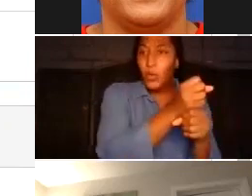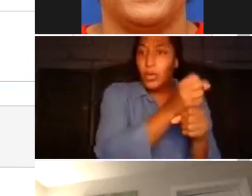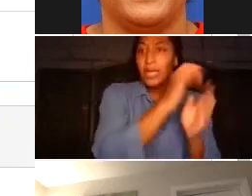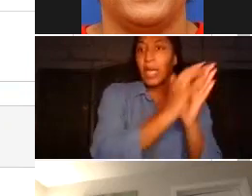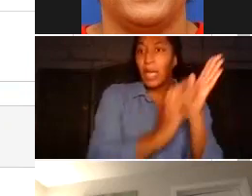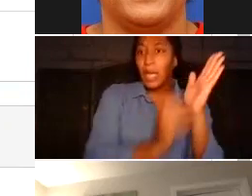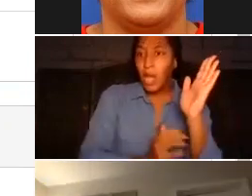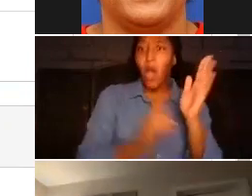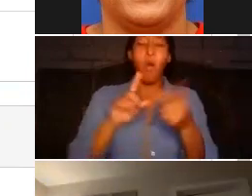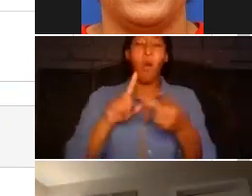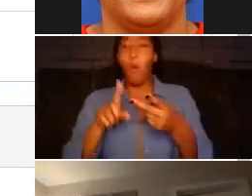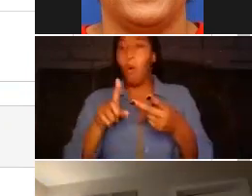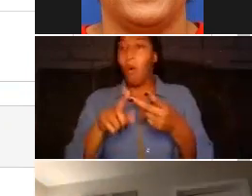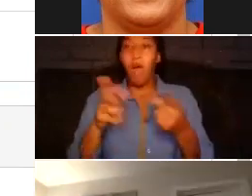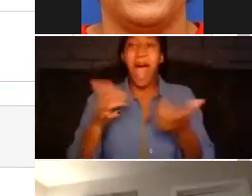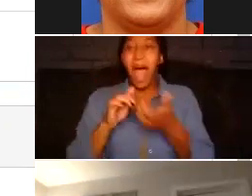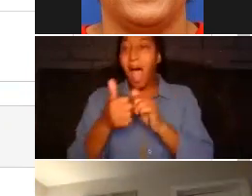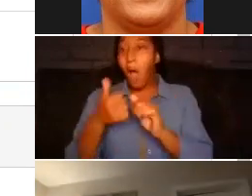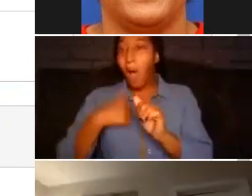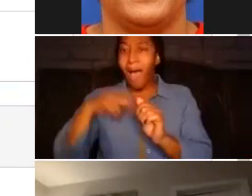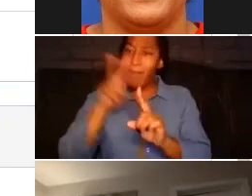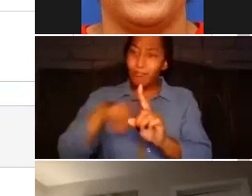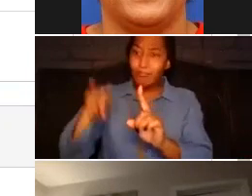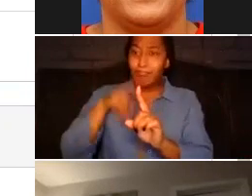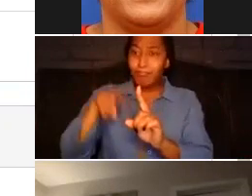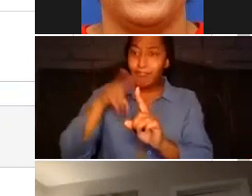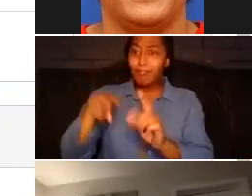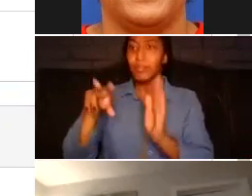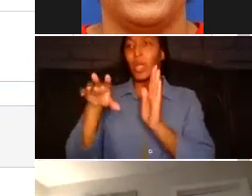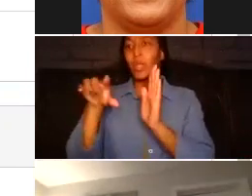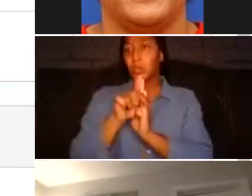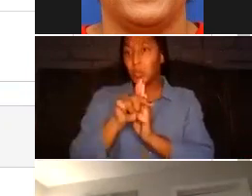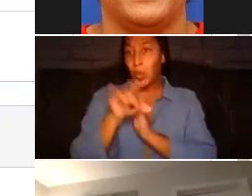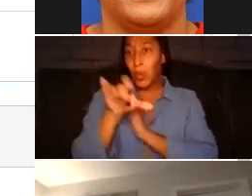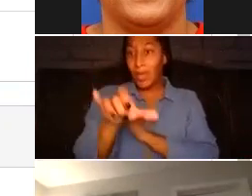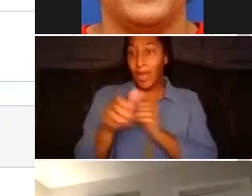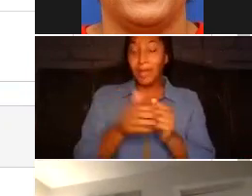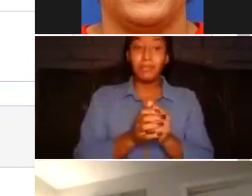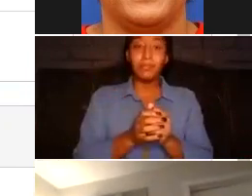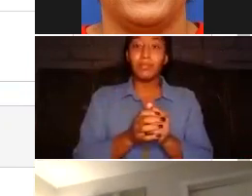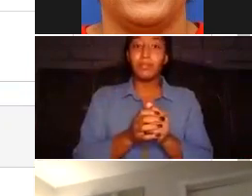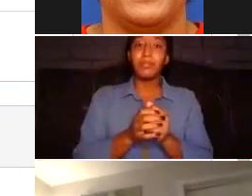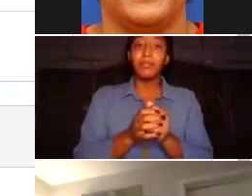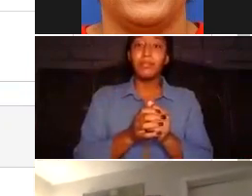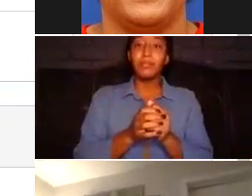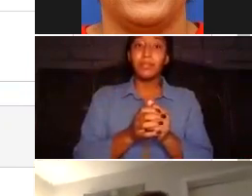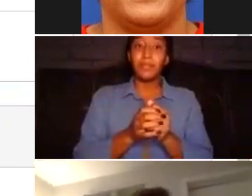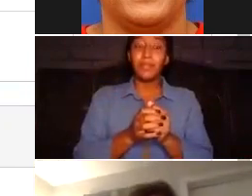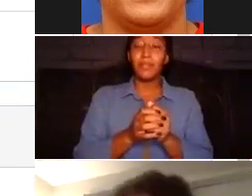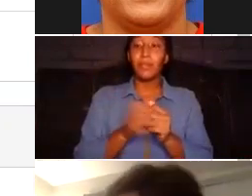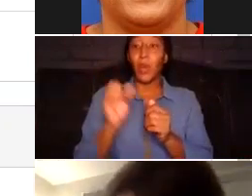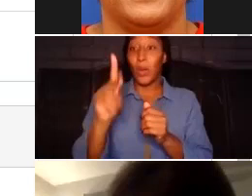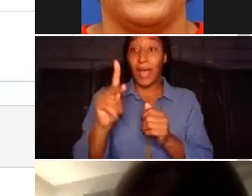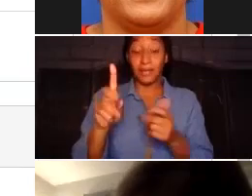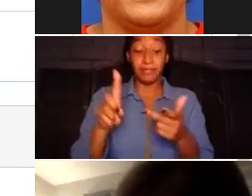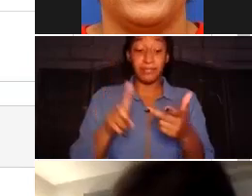hadn't seen this video, it has been out there for a few. I'm delayed in putting the video from the 30th out